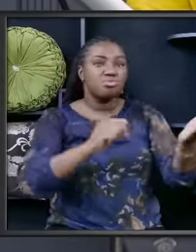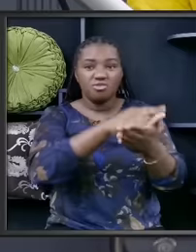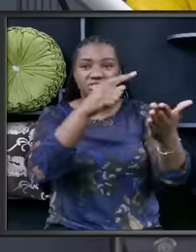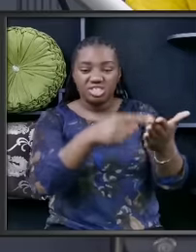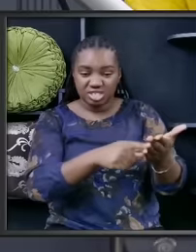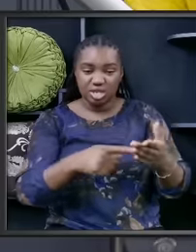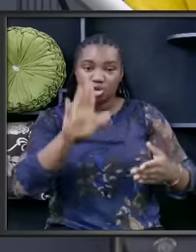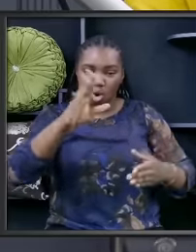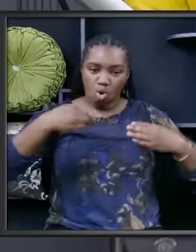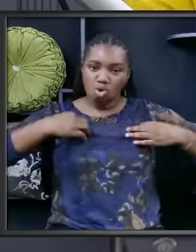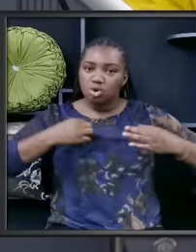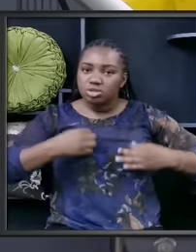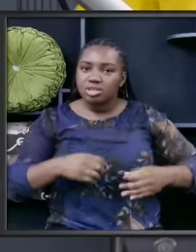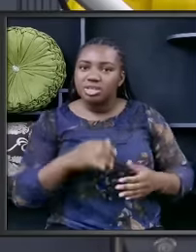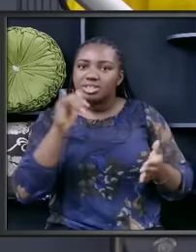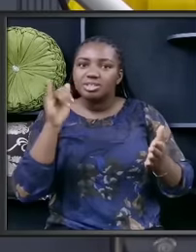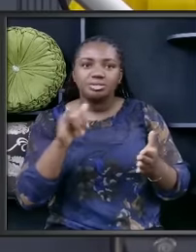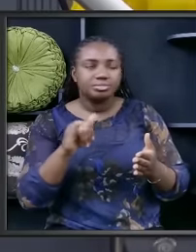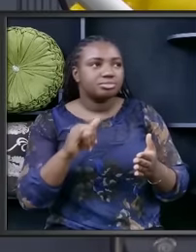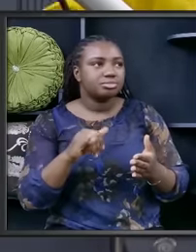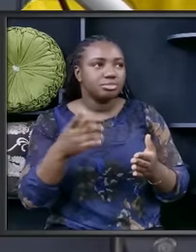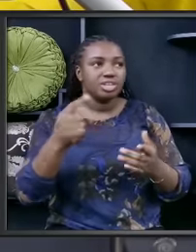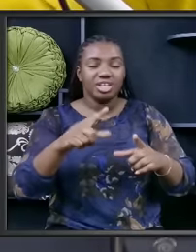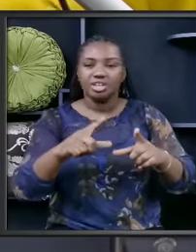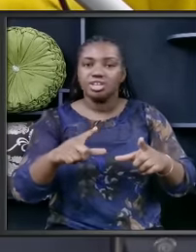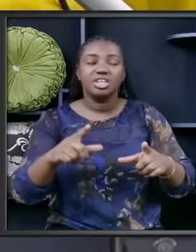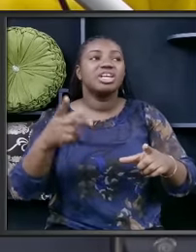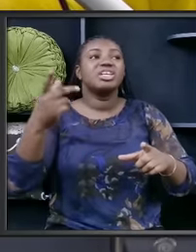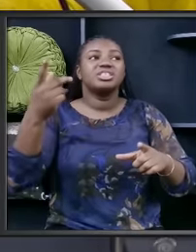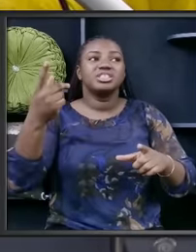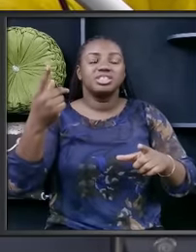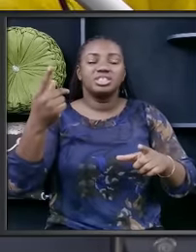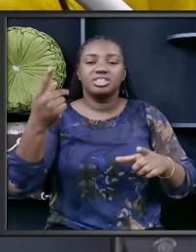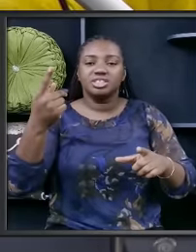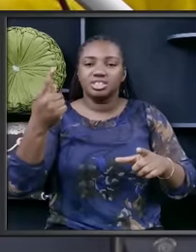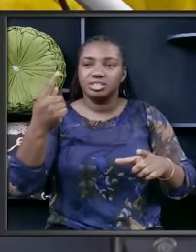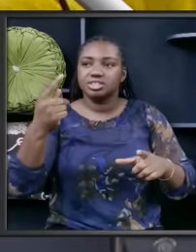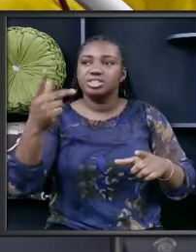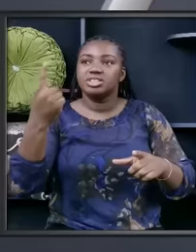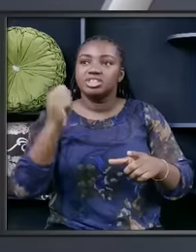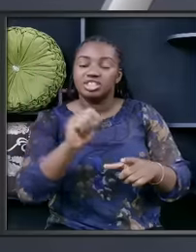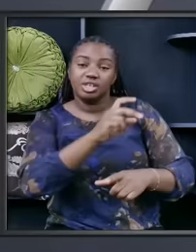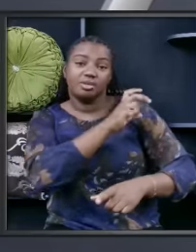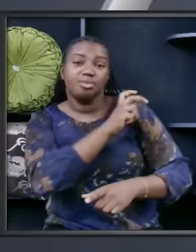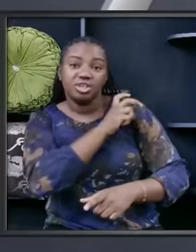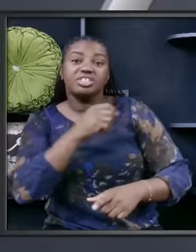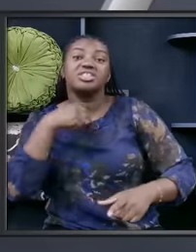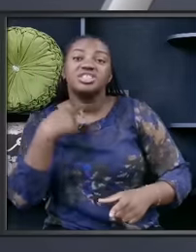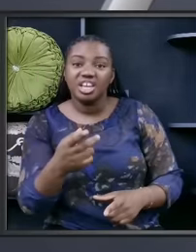clothes. Now the police officer. The local say, government chairman, they tell the policeman where they on duty.